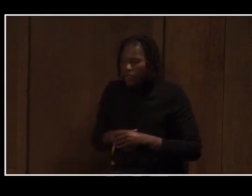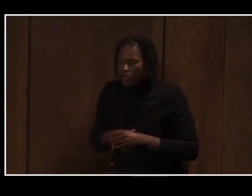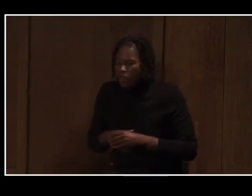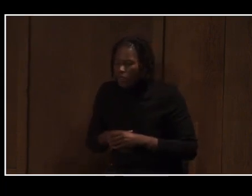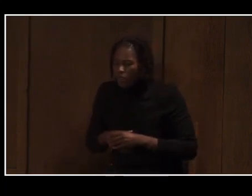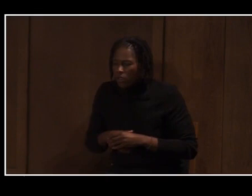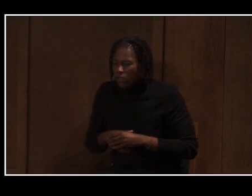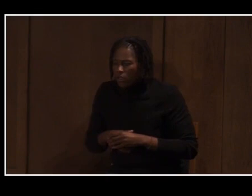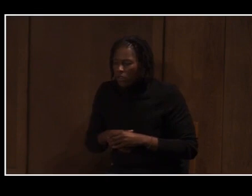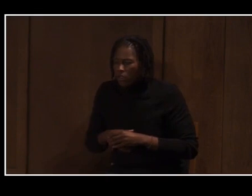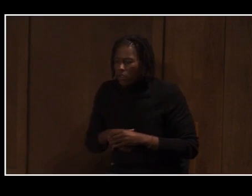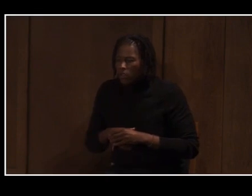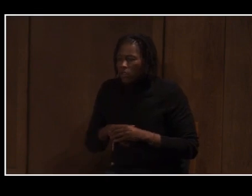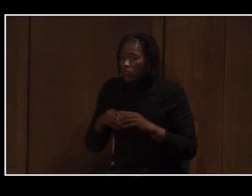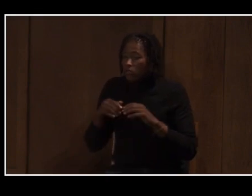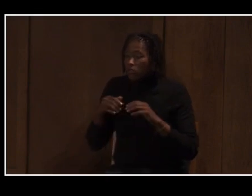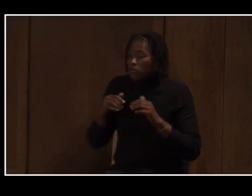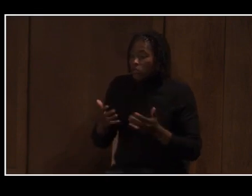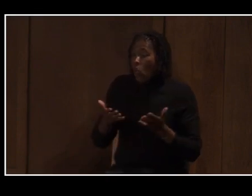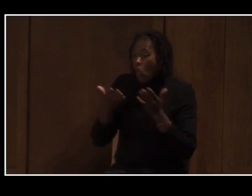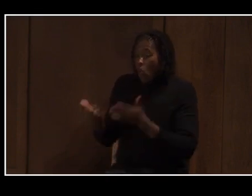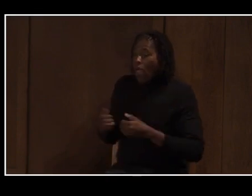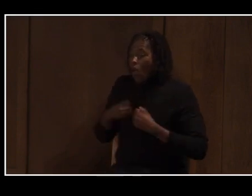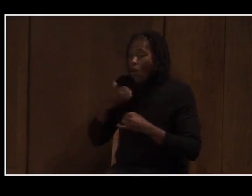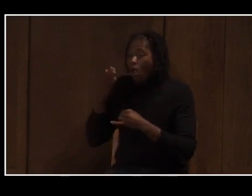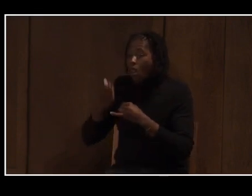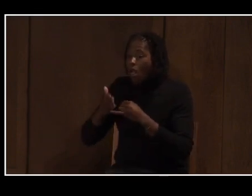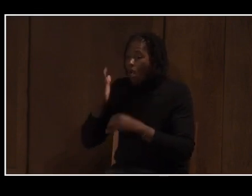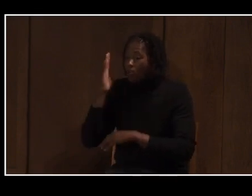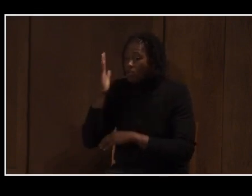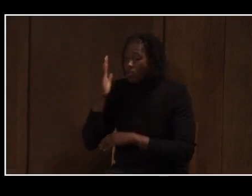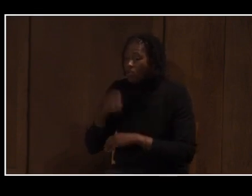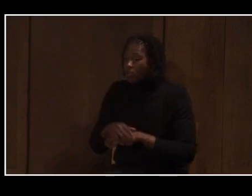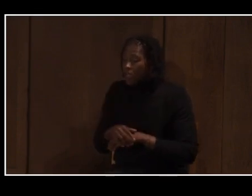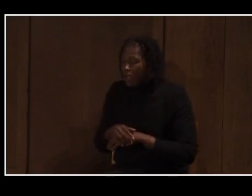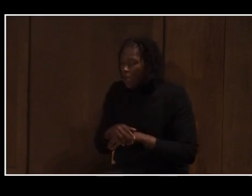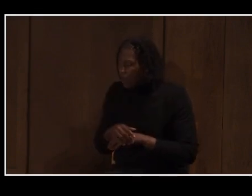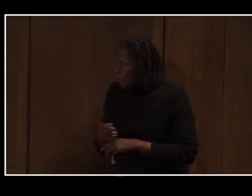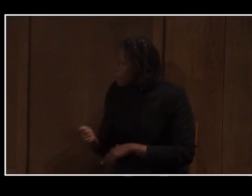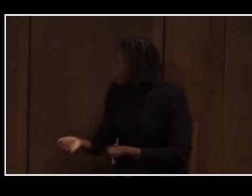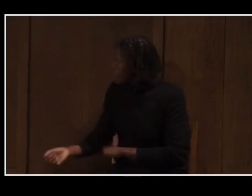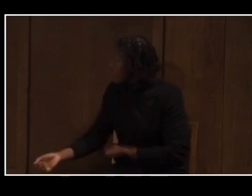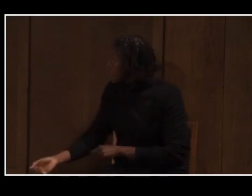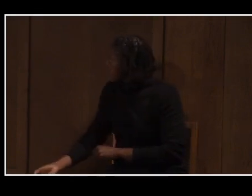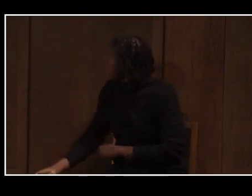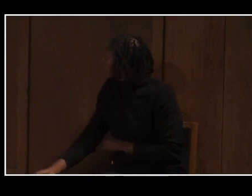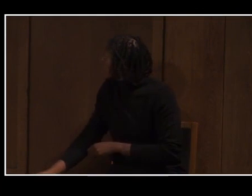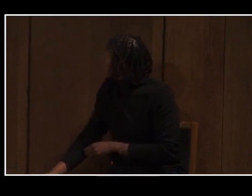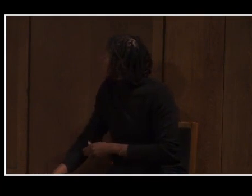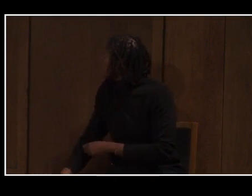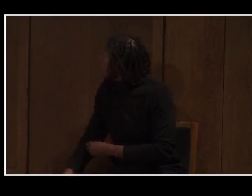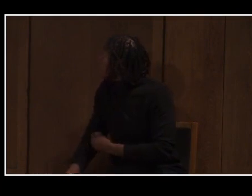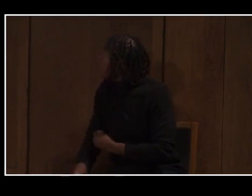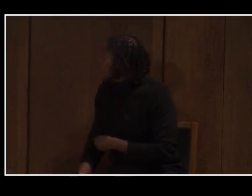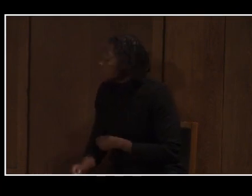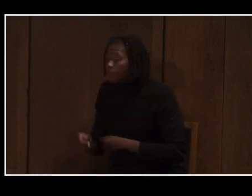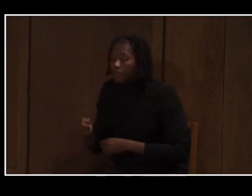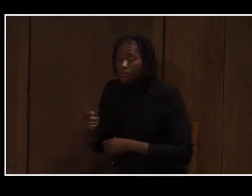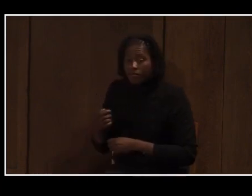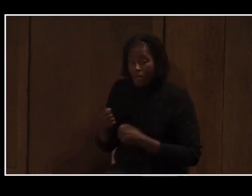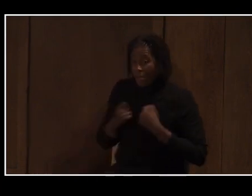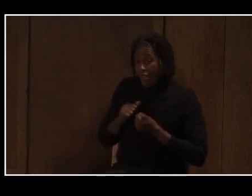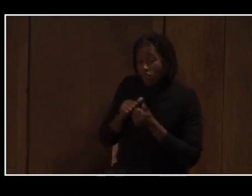brings me to our last speaker, which is Abbas Zahedi, and their friend, I have to